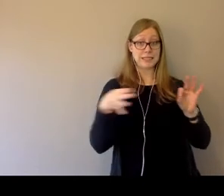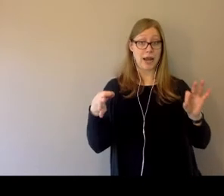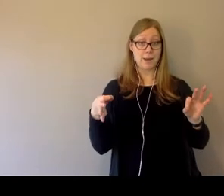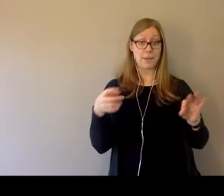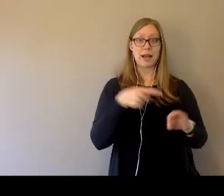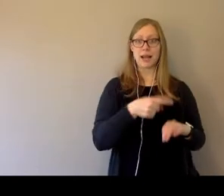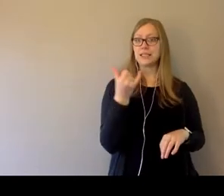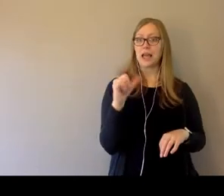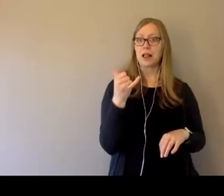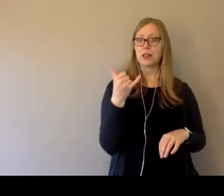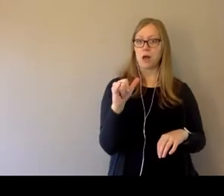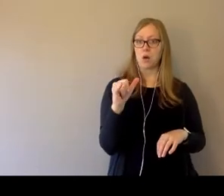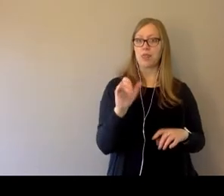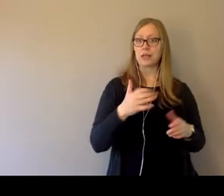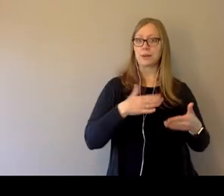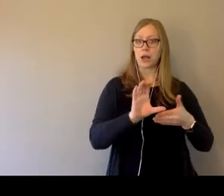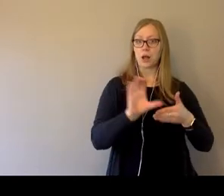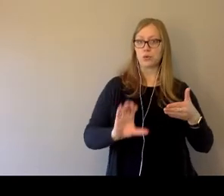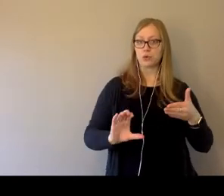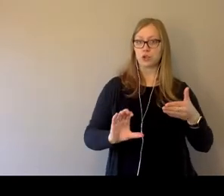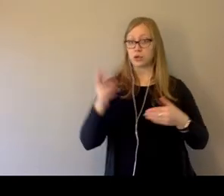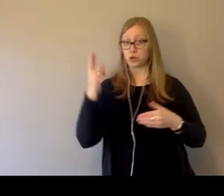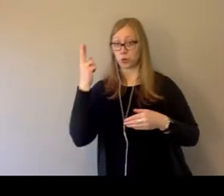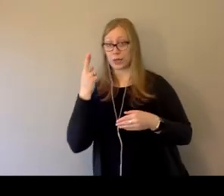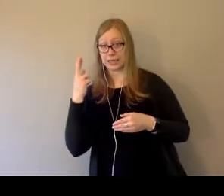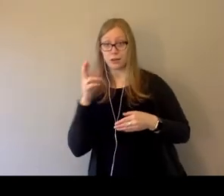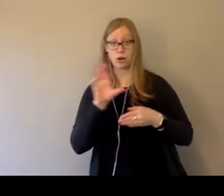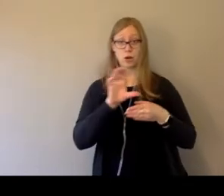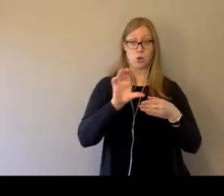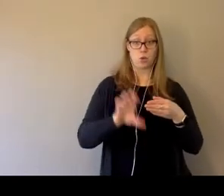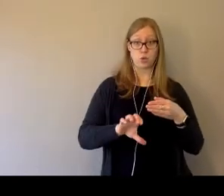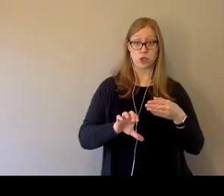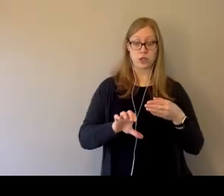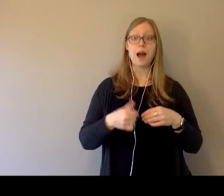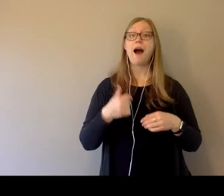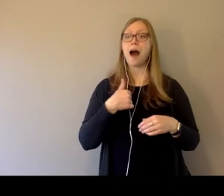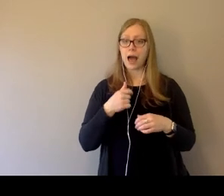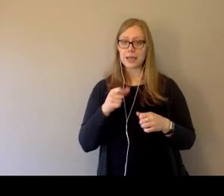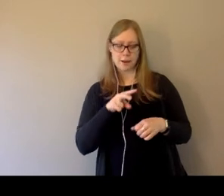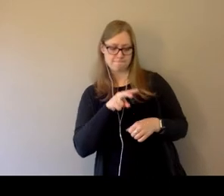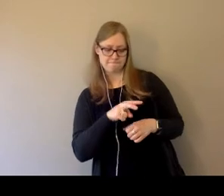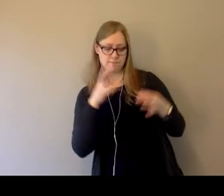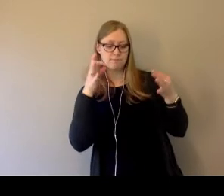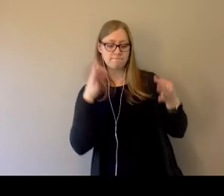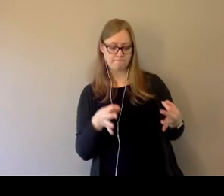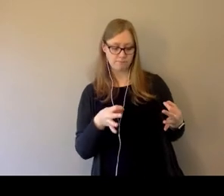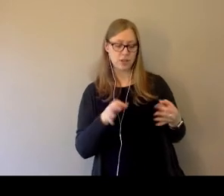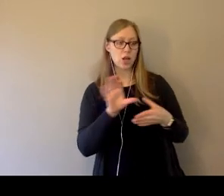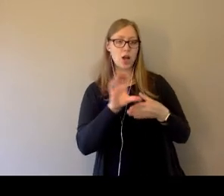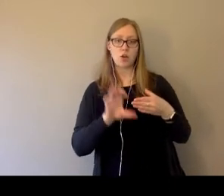my conclusion. I can conclude that those are similar triangles because of the angle similarity.